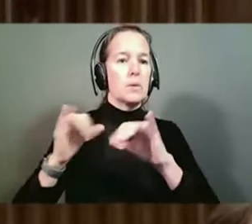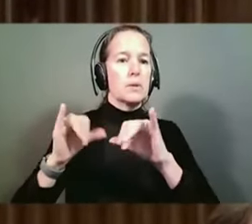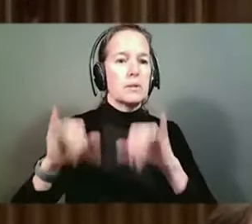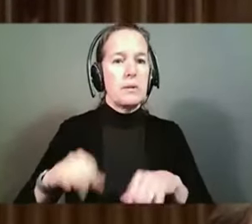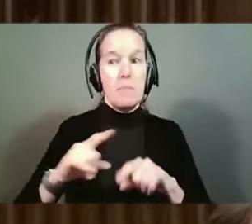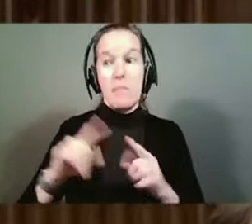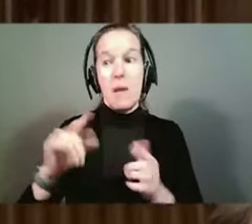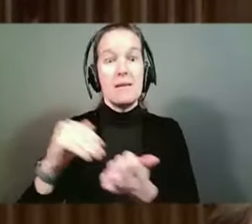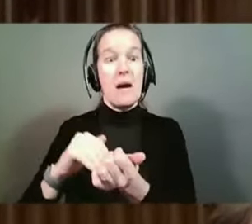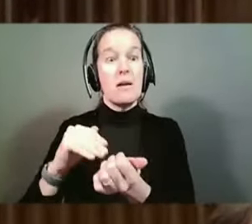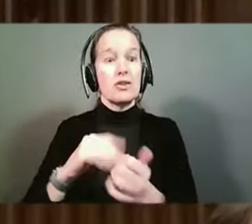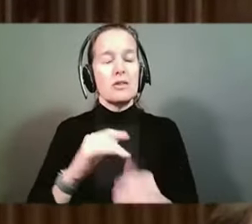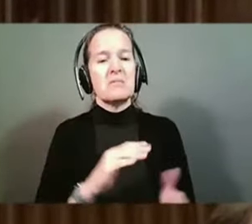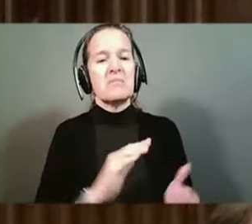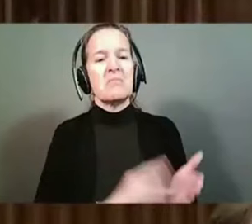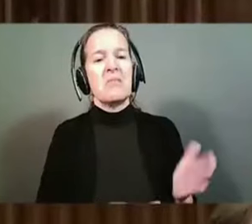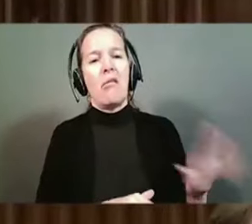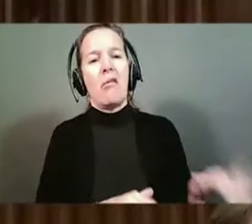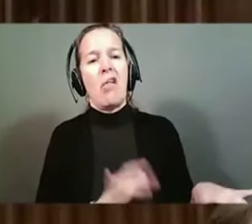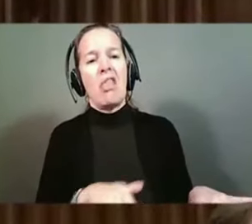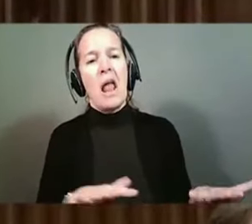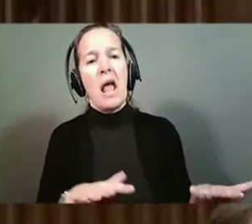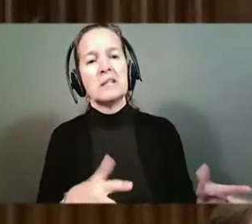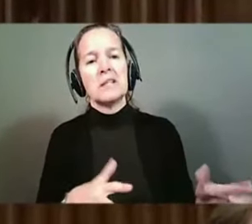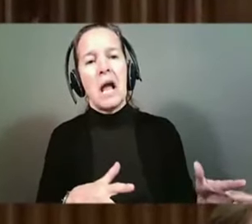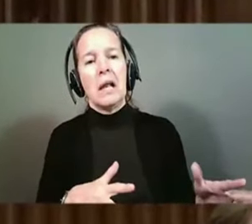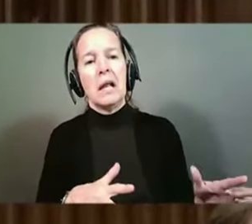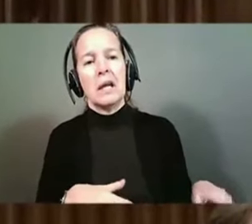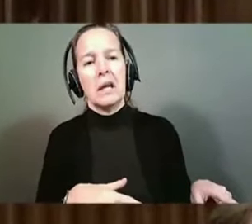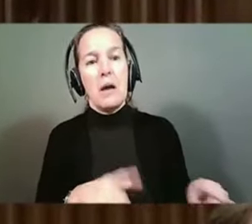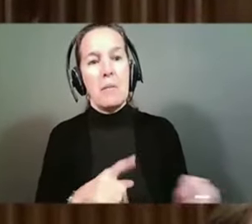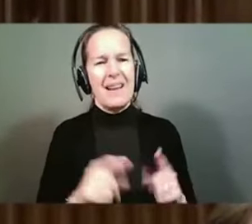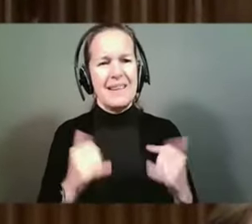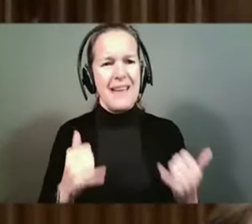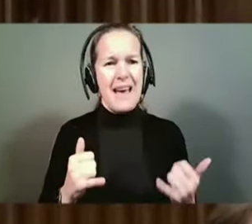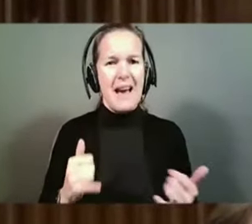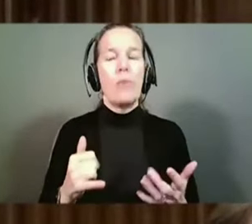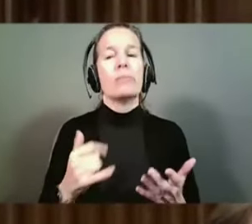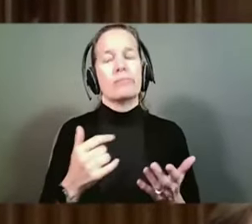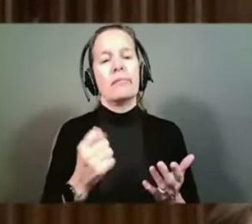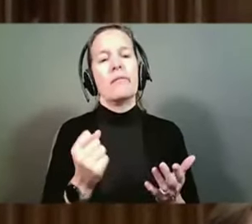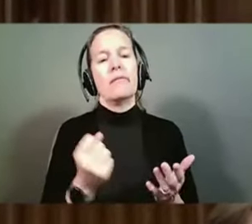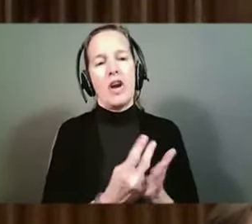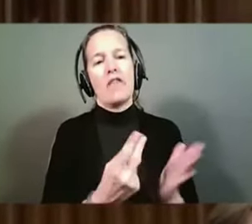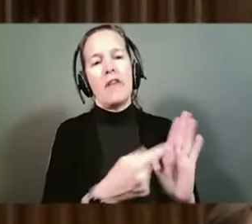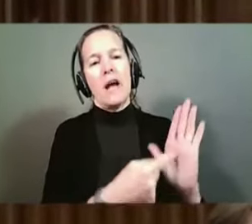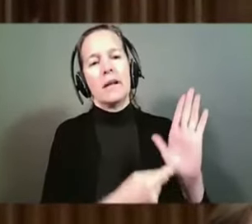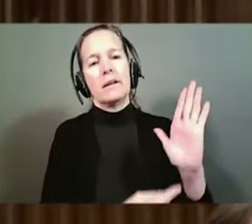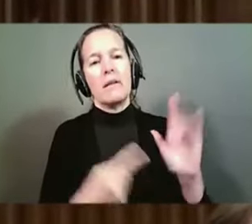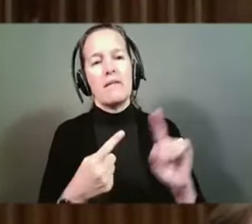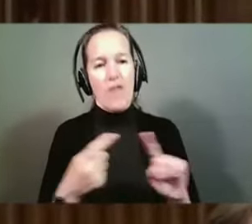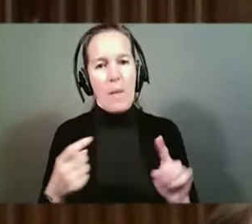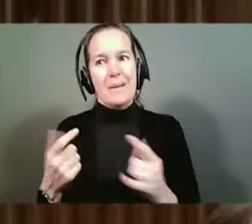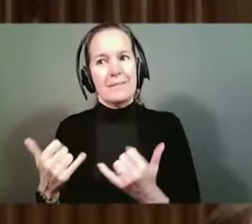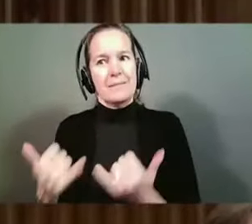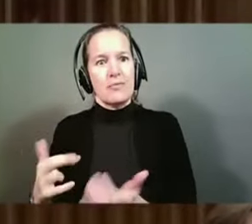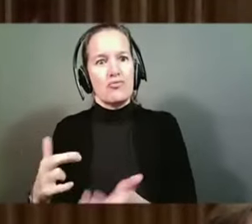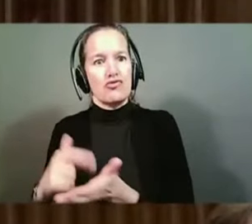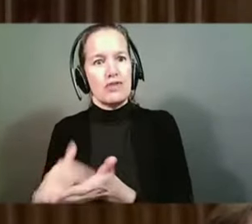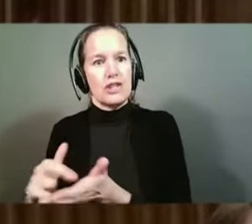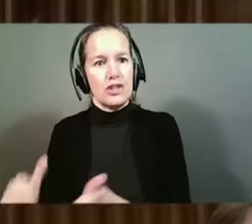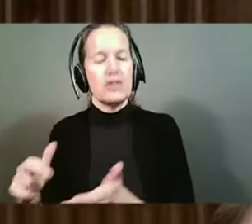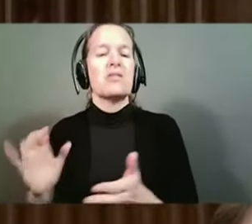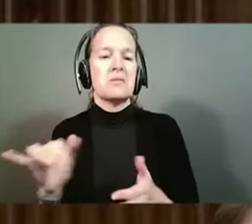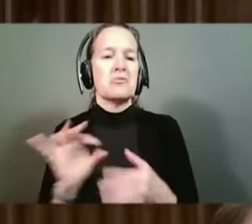as anxiety, but now are being verified by the decades-long overdue research as clear evidence of